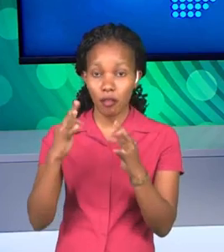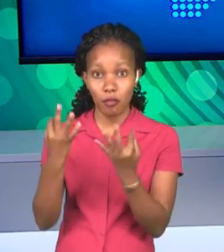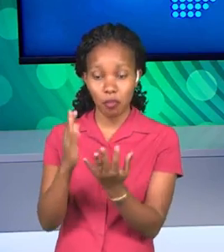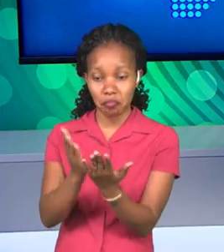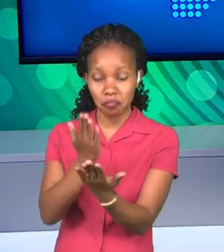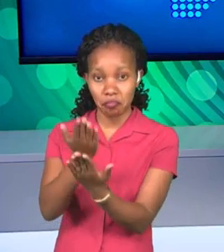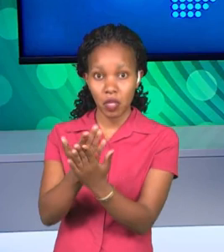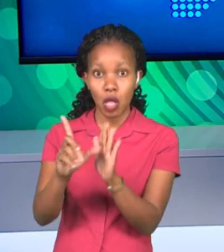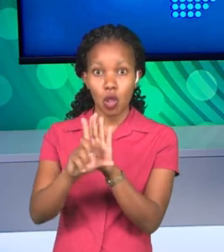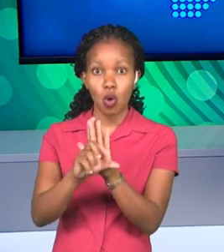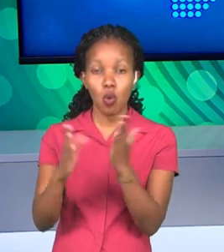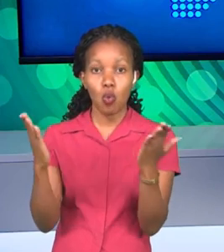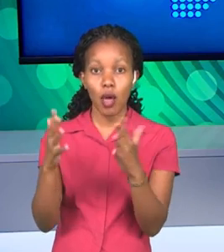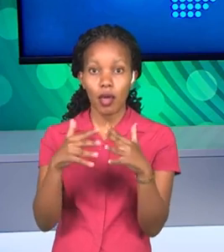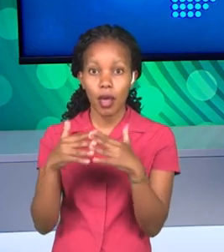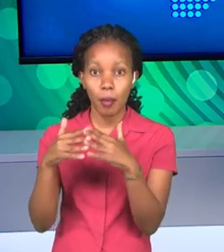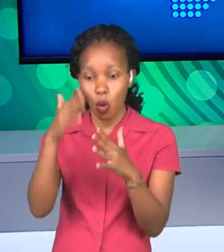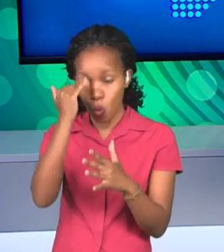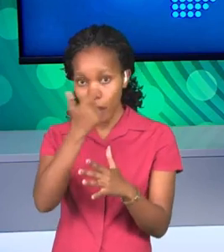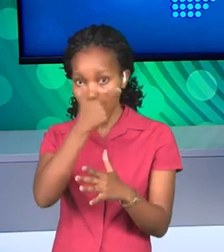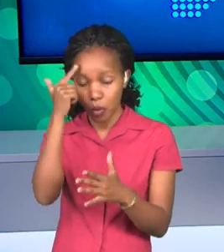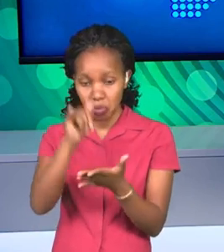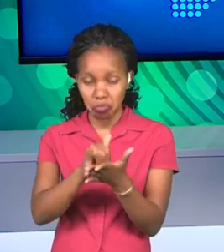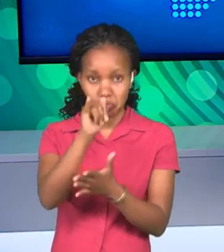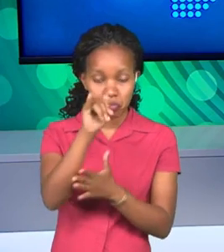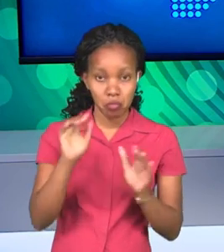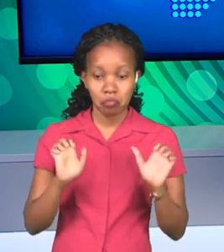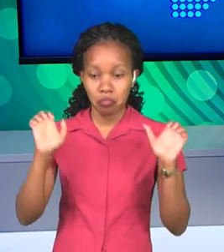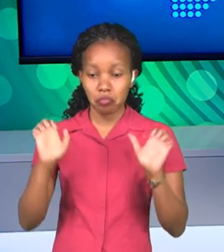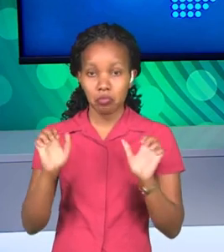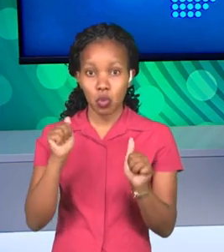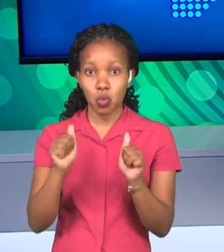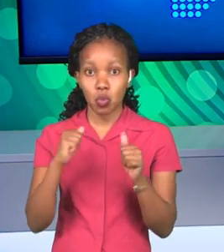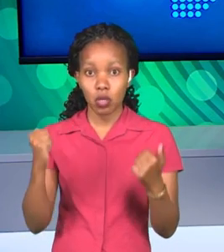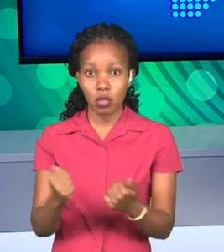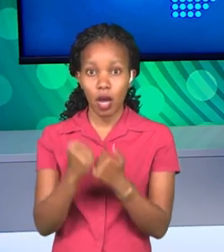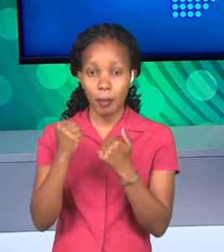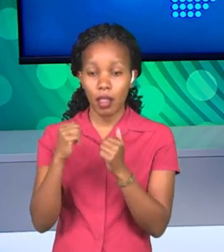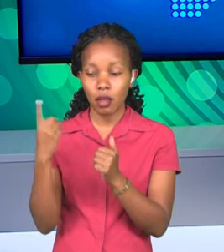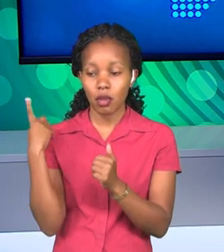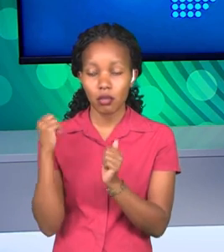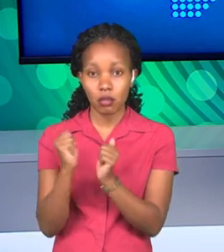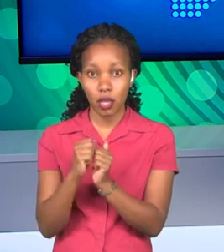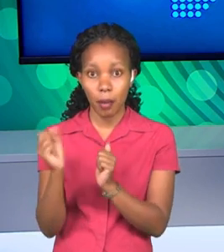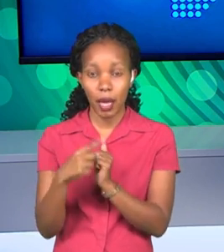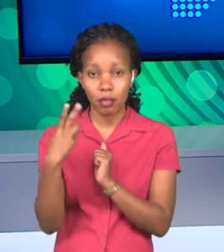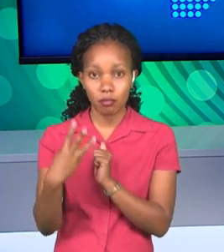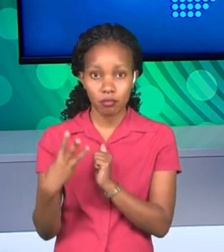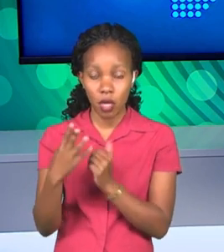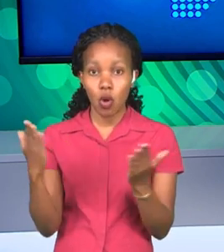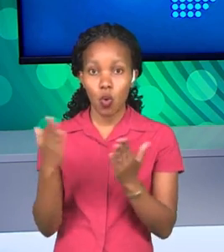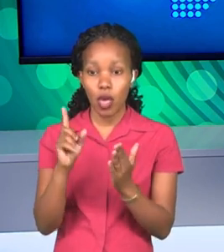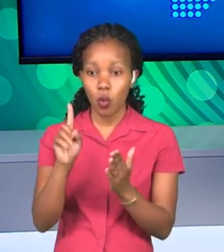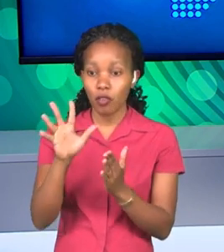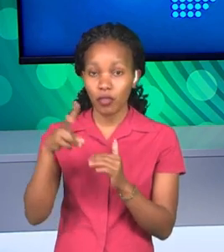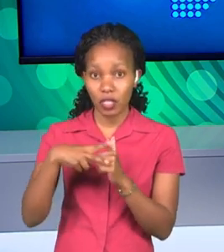a lawsuit in Chicago against Boeing over the Ethiopian Airlines crash which occurred on the 10th of March, in which